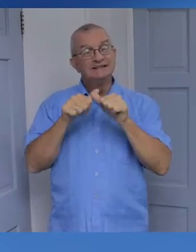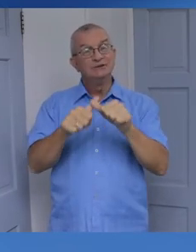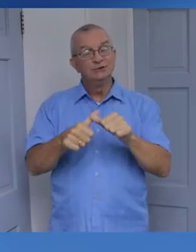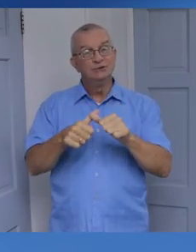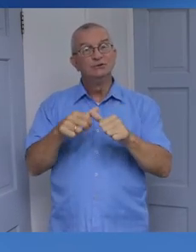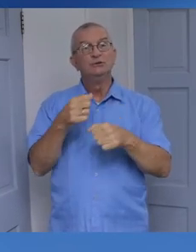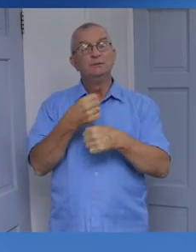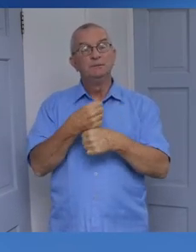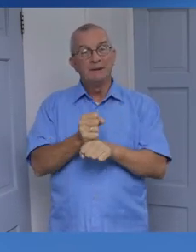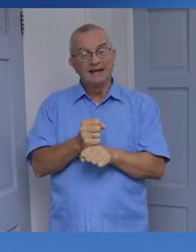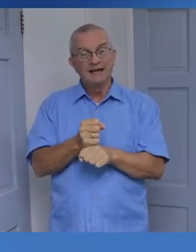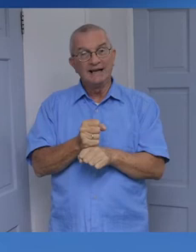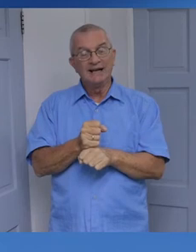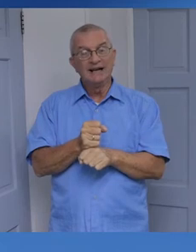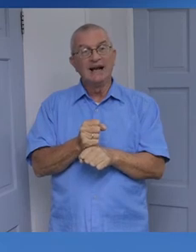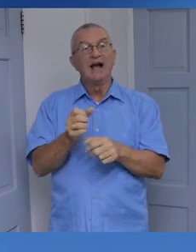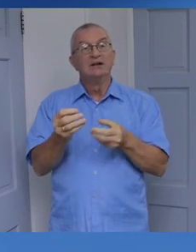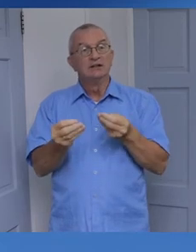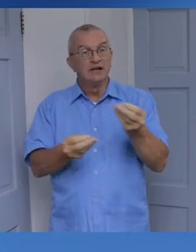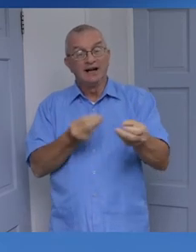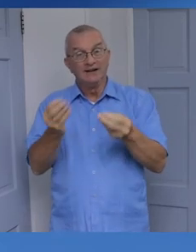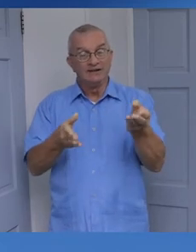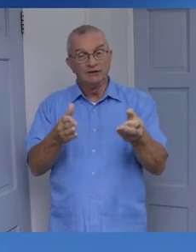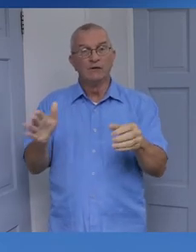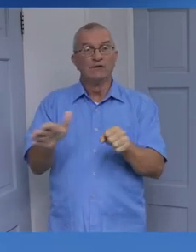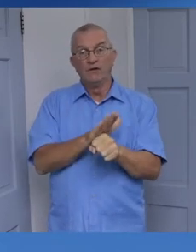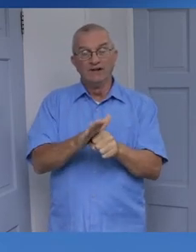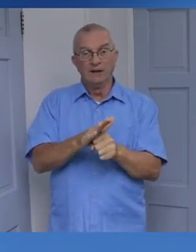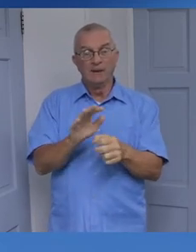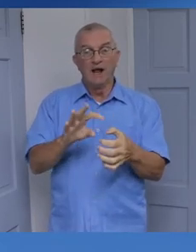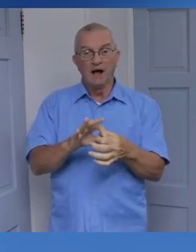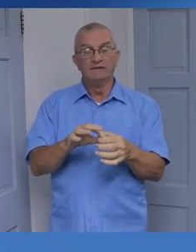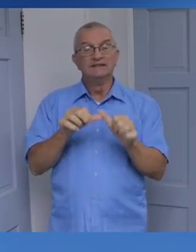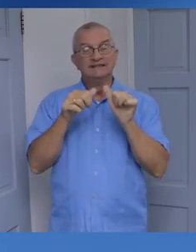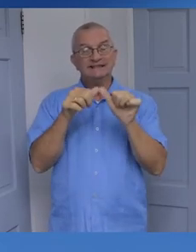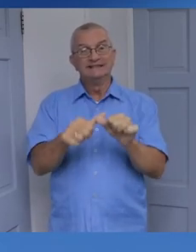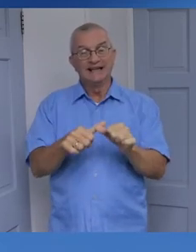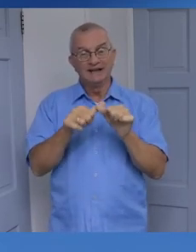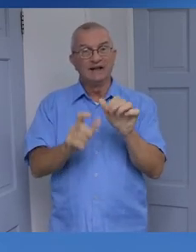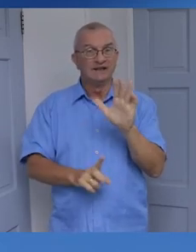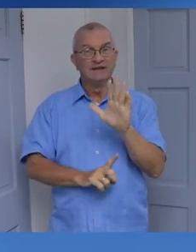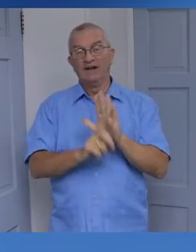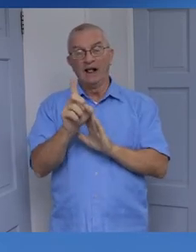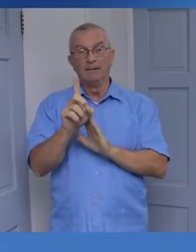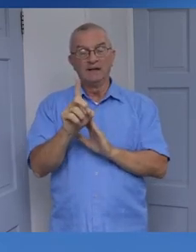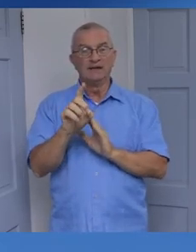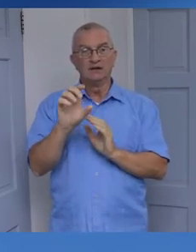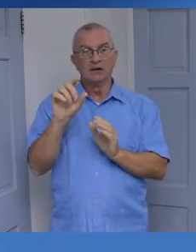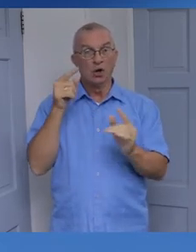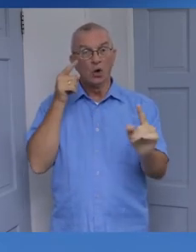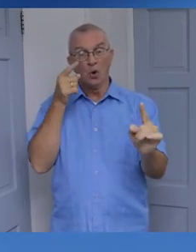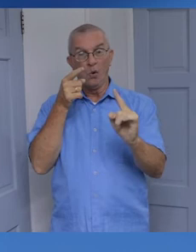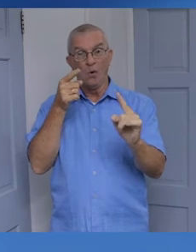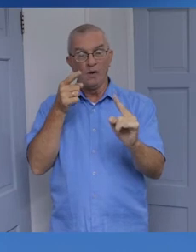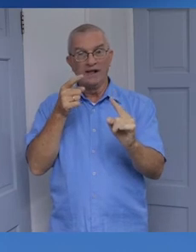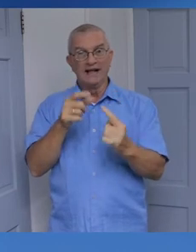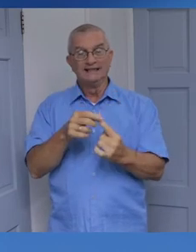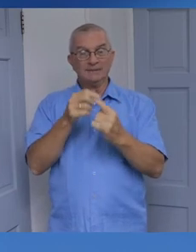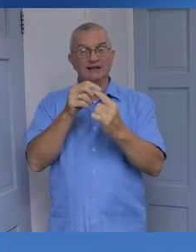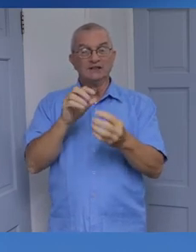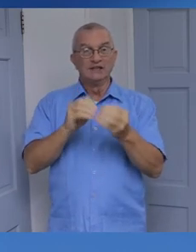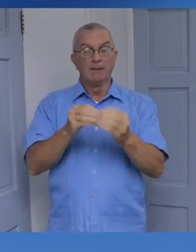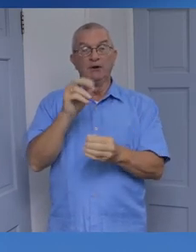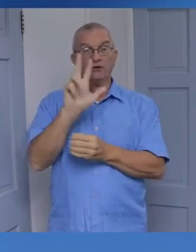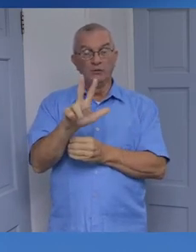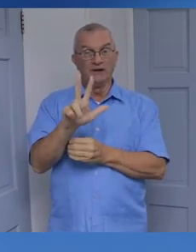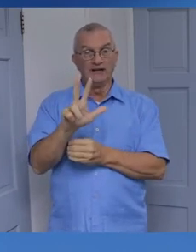to the fulfillment of the Sustainable Development Goal, especially number 3 for Guyana.